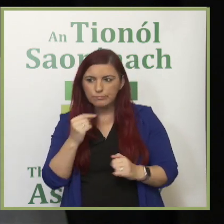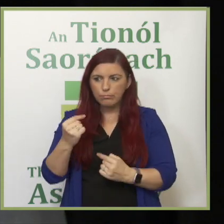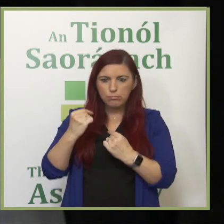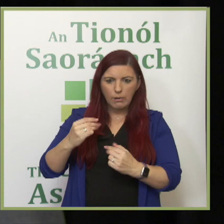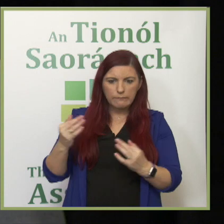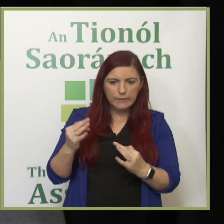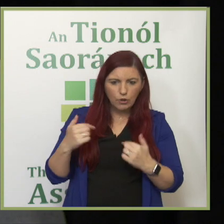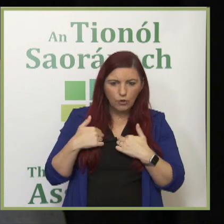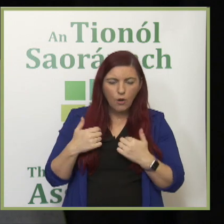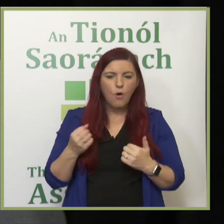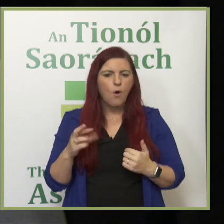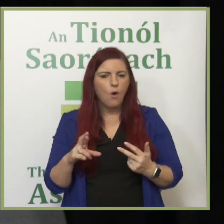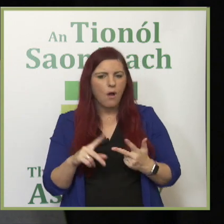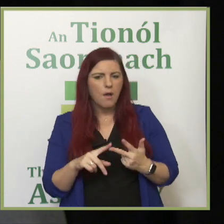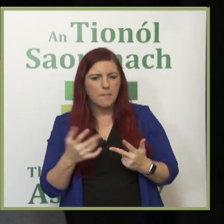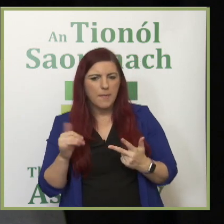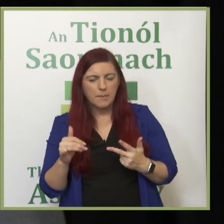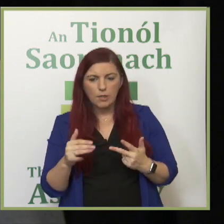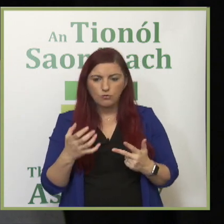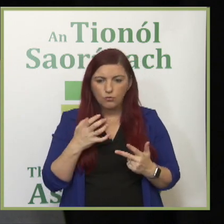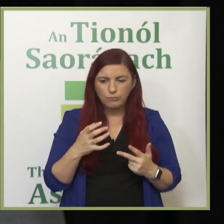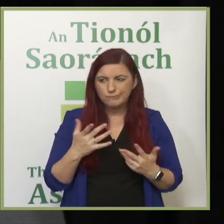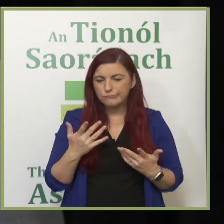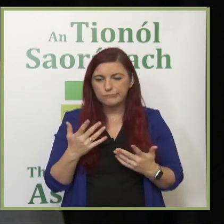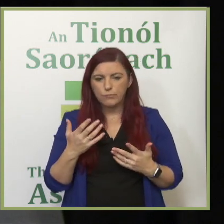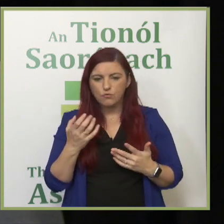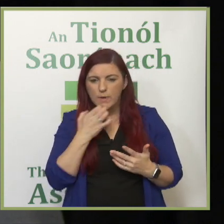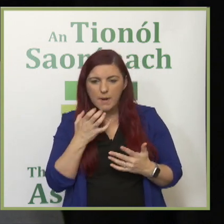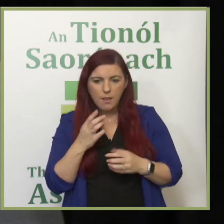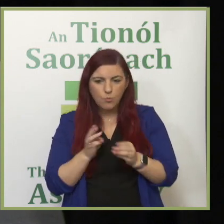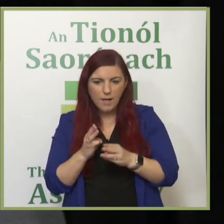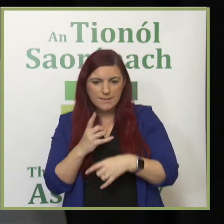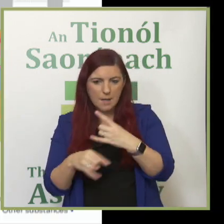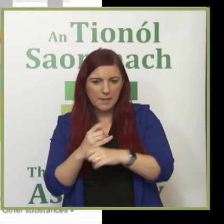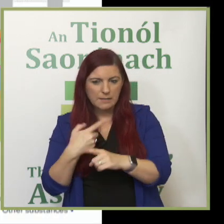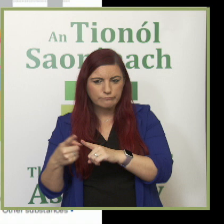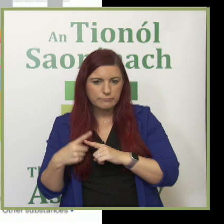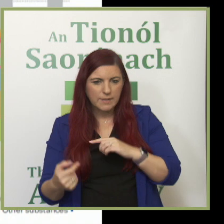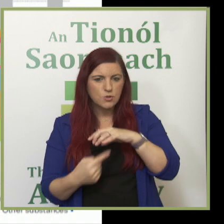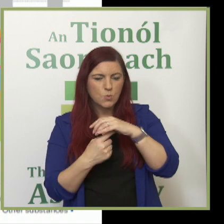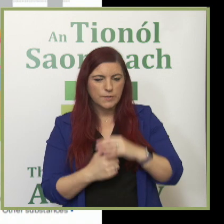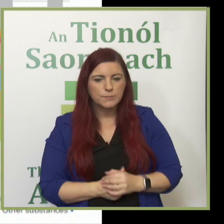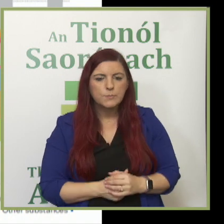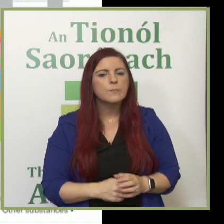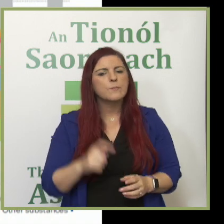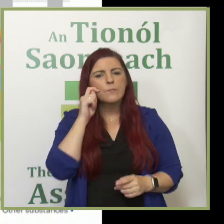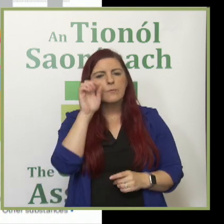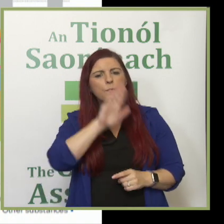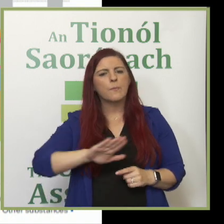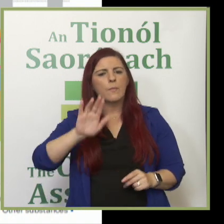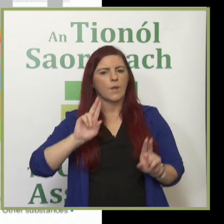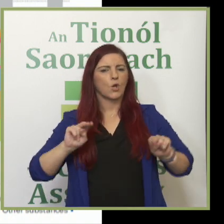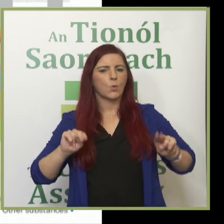fear, or corruption and criminal practices taking place in institutions. Looking at the area of new